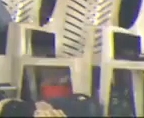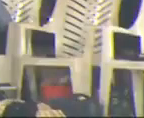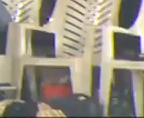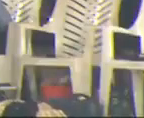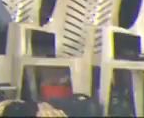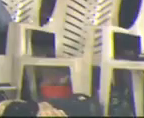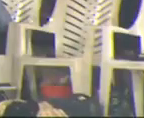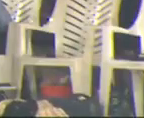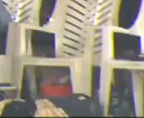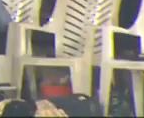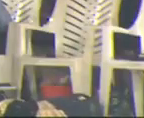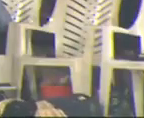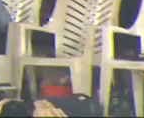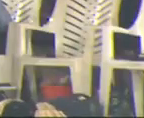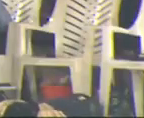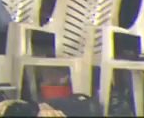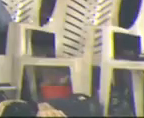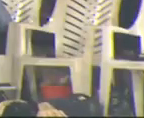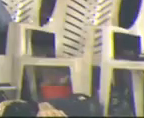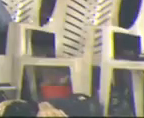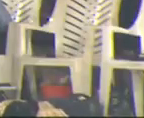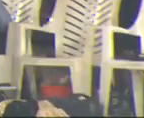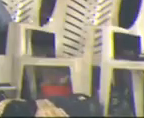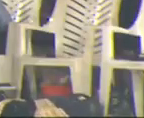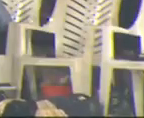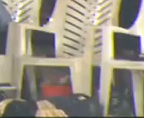Let's begin to bring our prayers to a close.